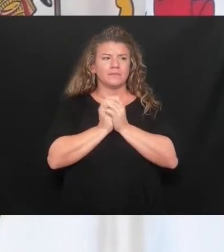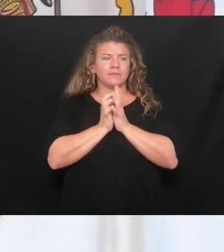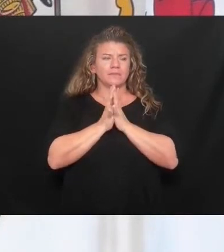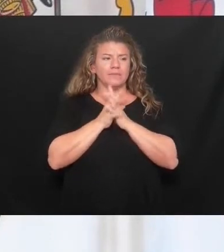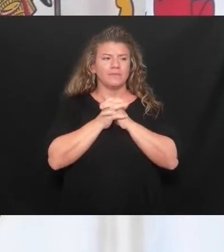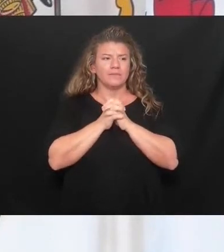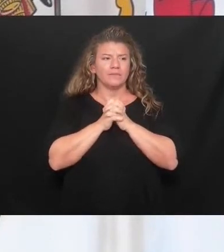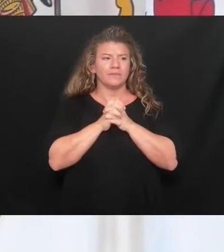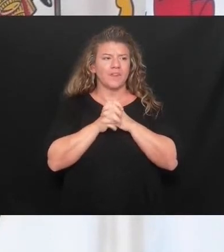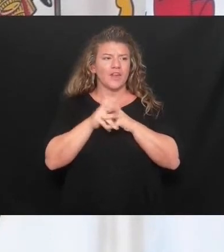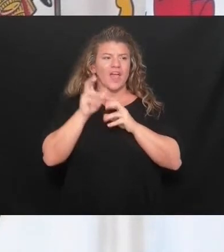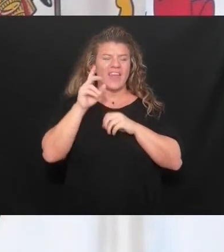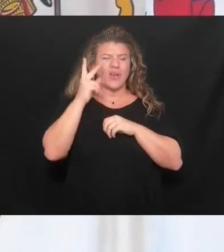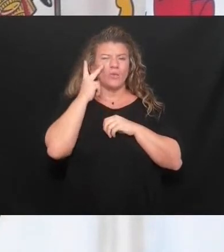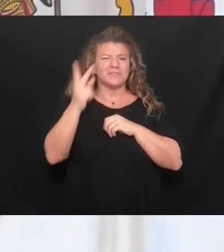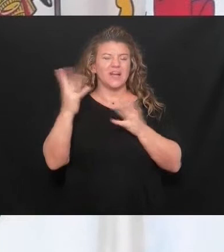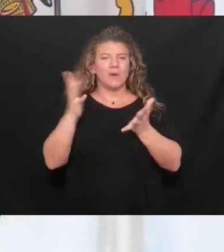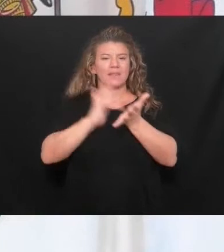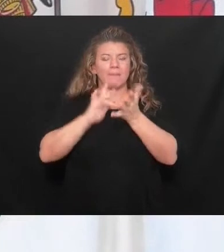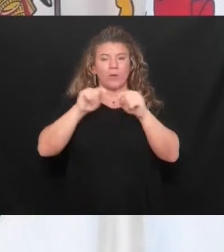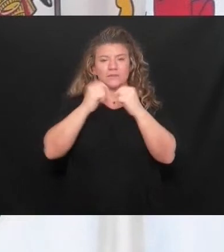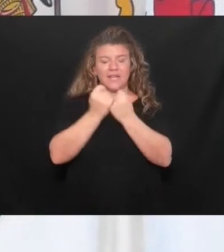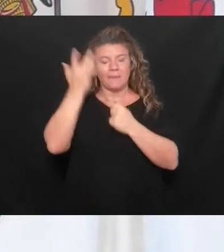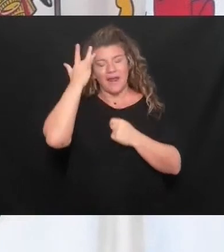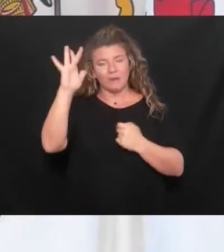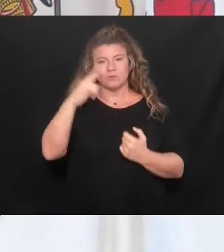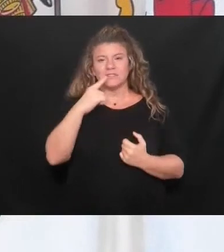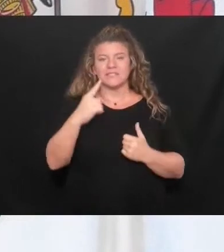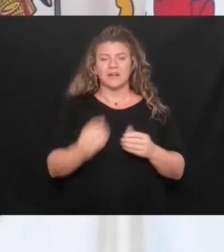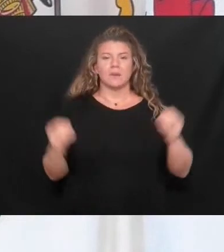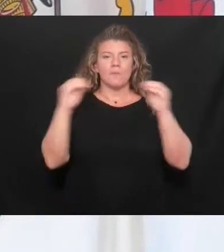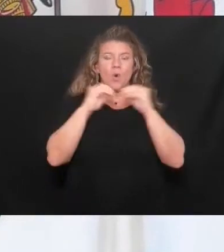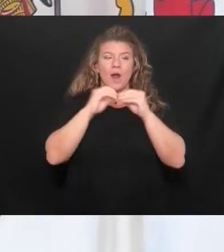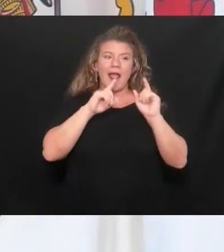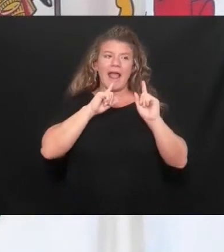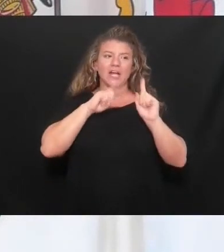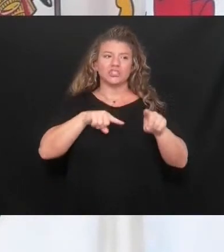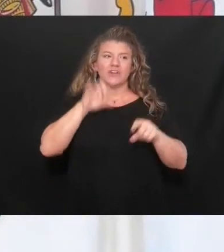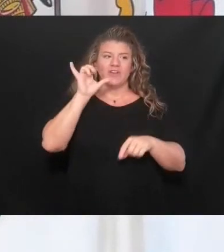medical team or the medical experts to maybe give you a more concrete answer. But